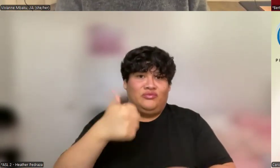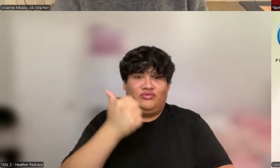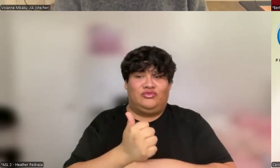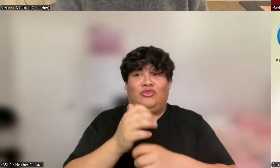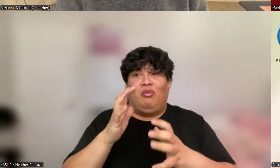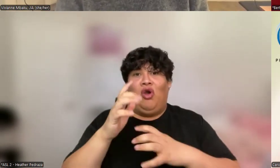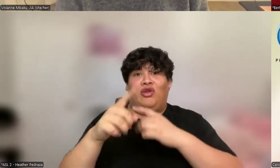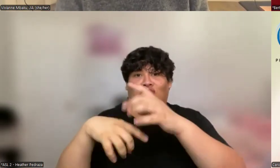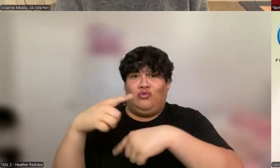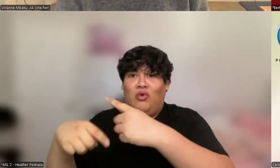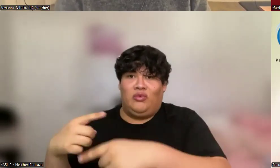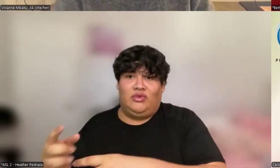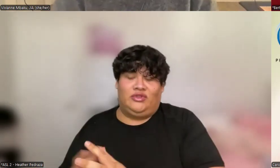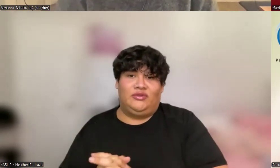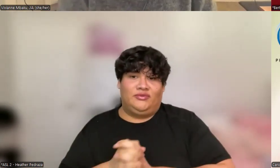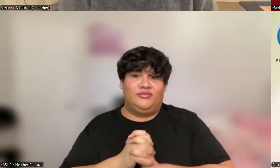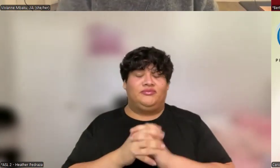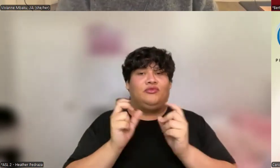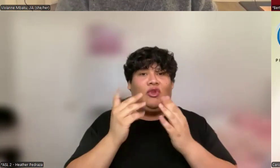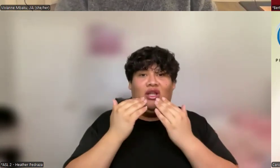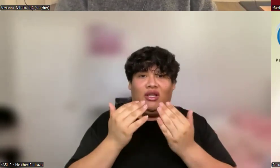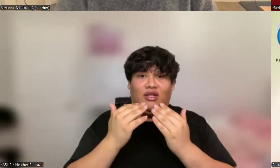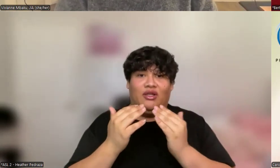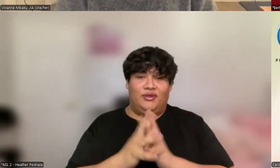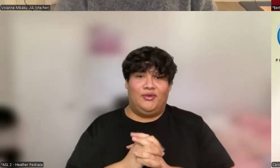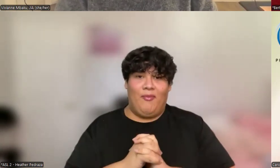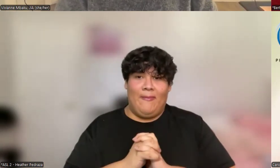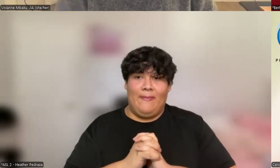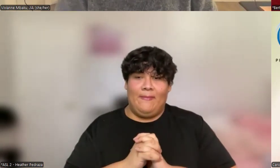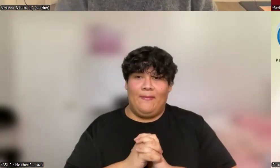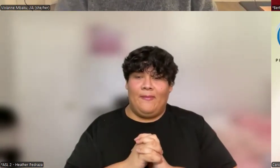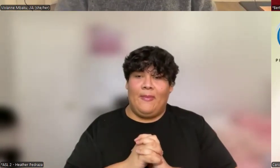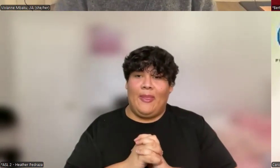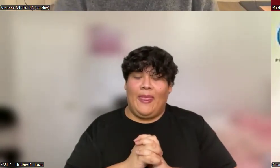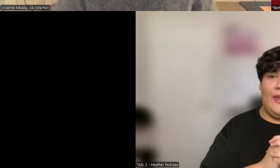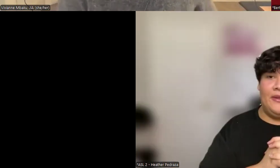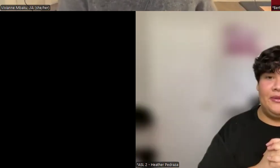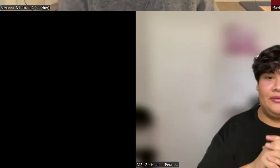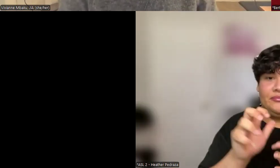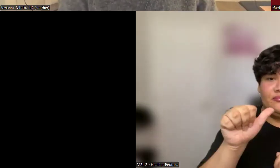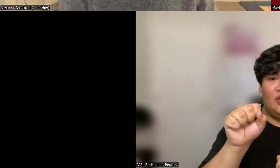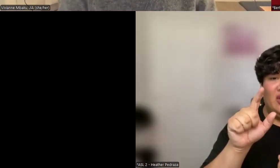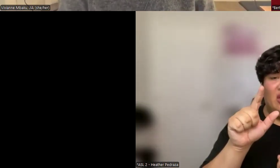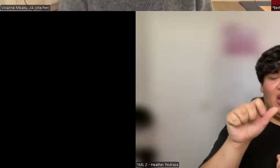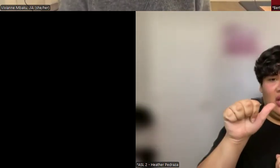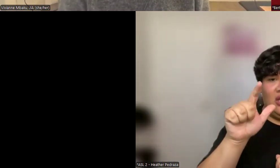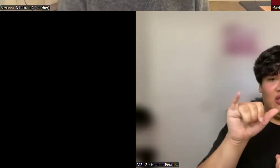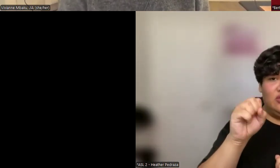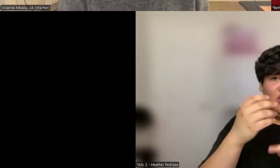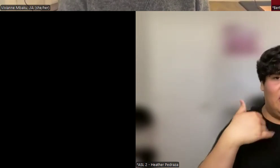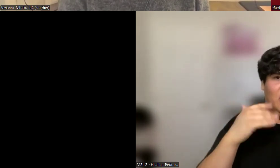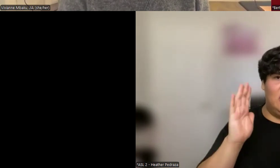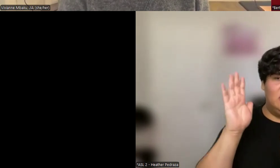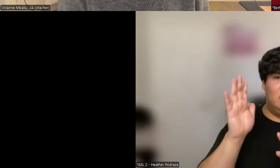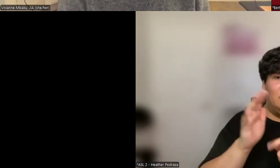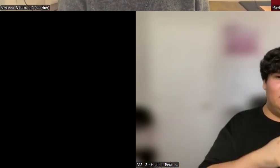rolling. Okay, thank you. This is Berta. Alicia, I saw you had your hand up. Yeah, I just wanted